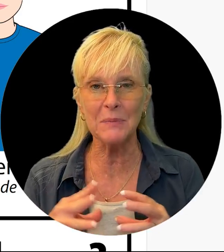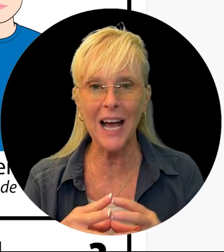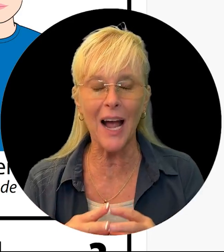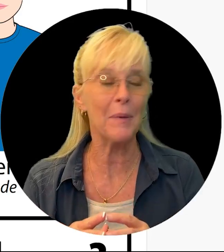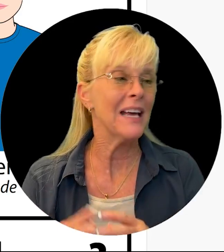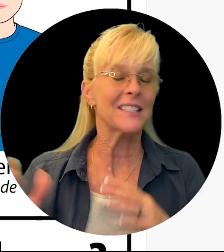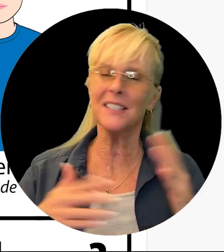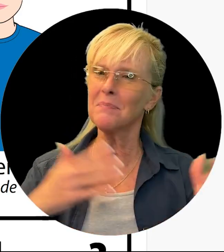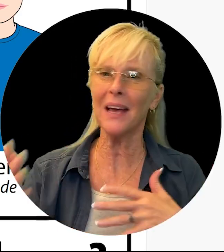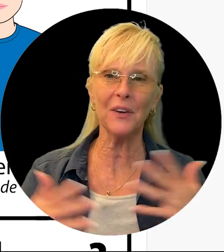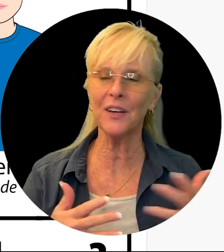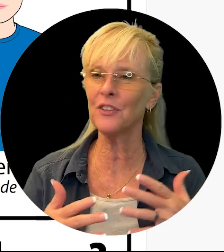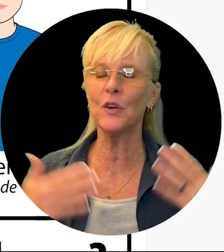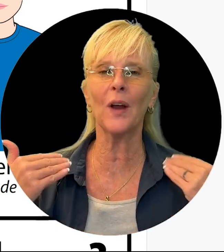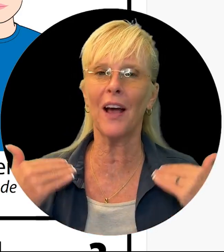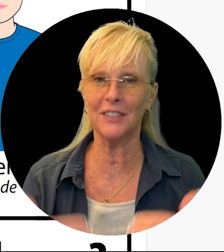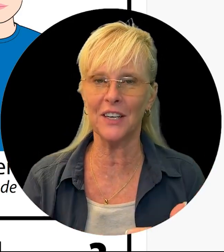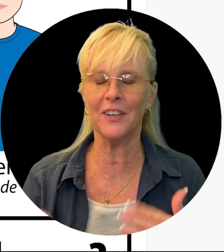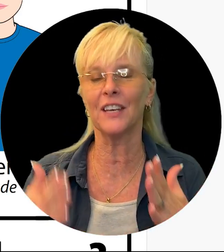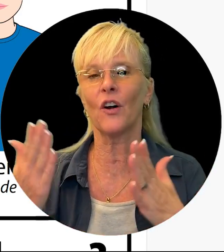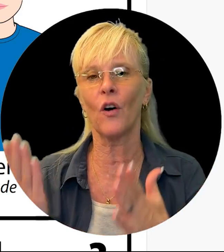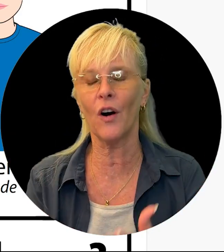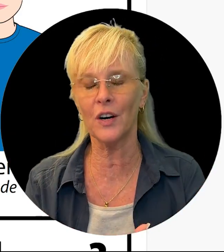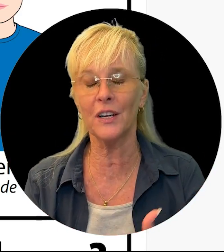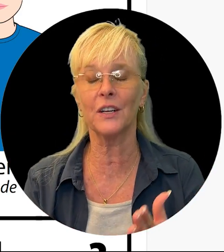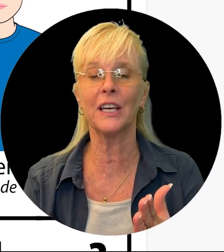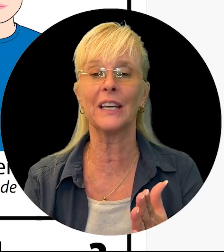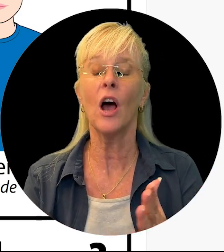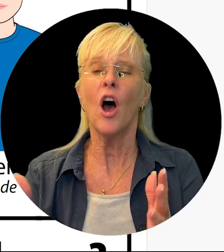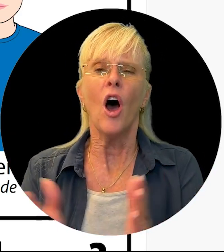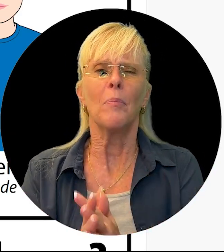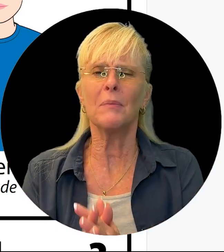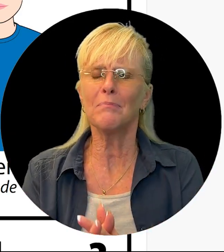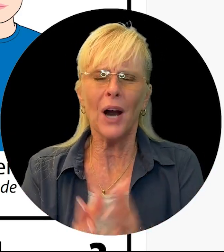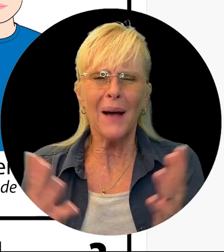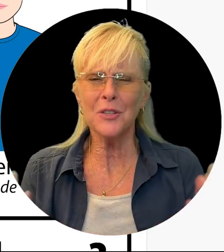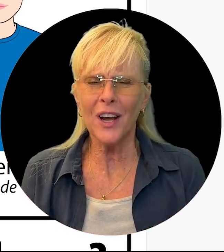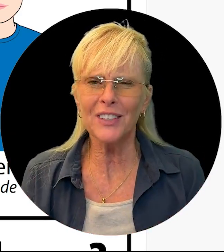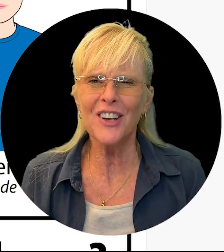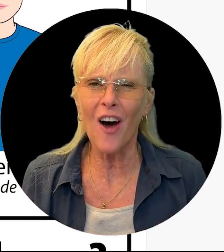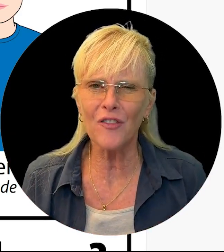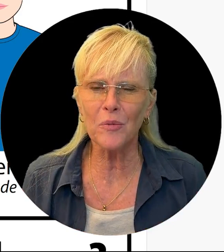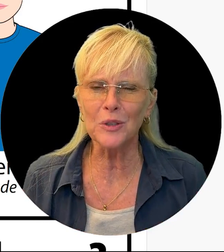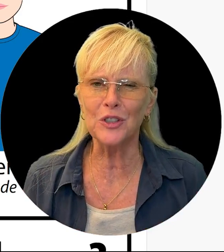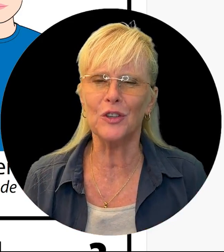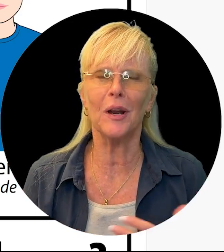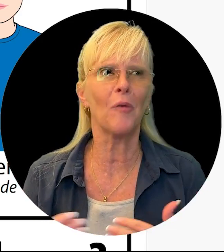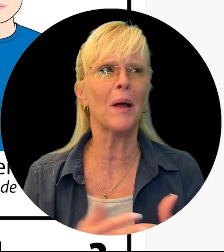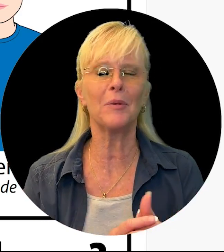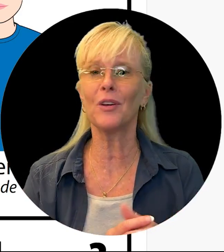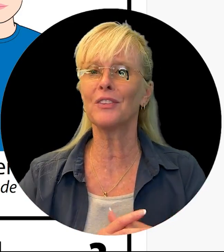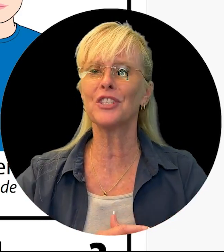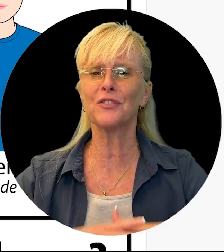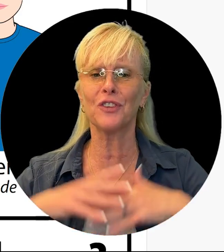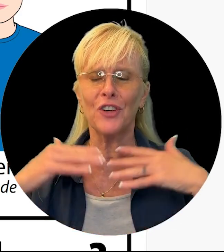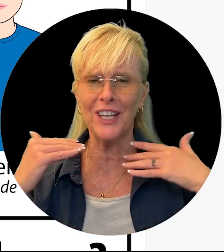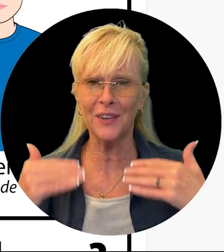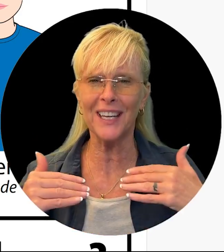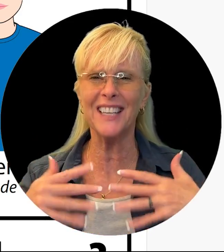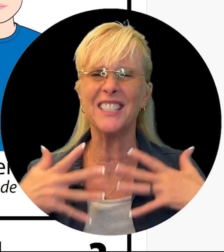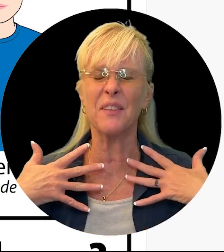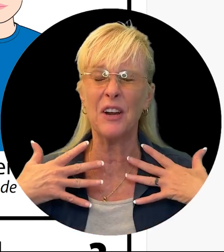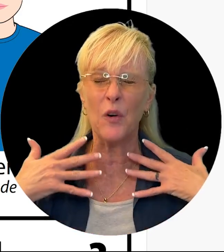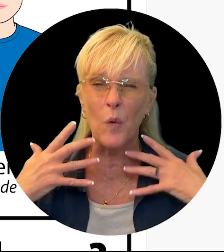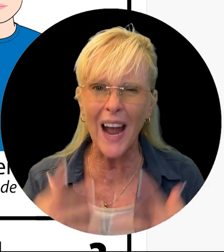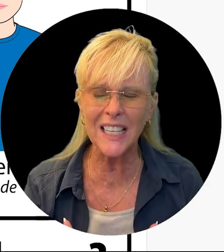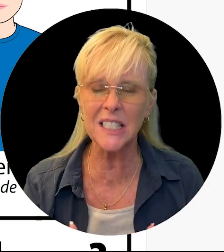same time. Doesn't matter if you don't have a deaf kid or a hard of hearing kid, but perhaps you have a nonverbal student, or maybe even just for your hearing kids